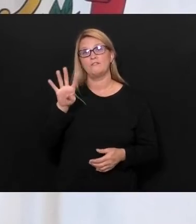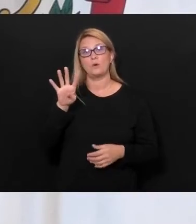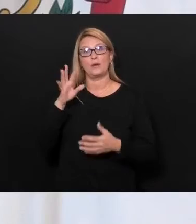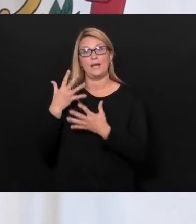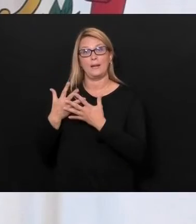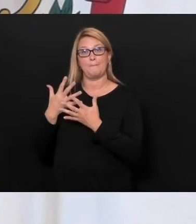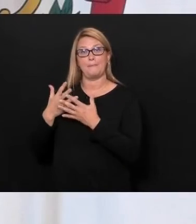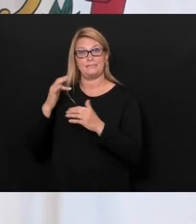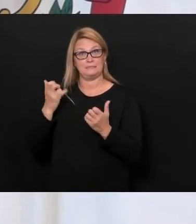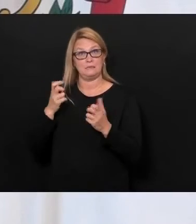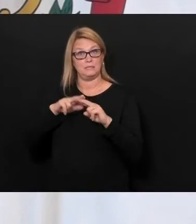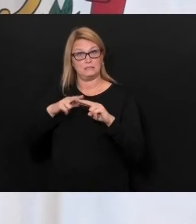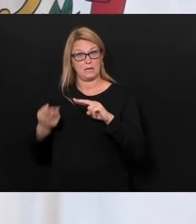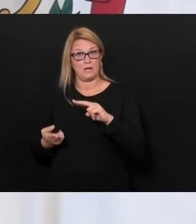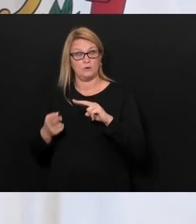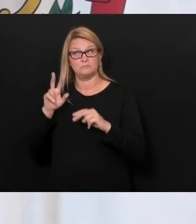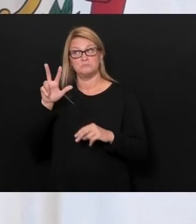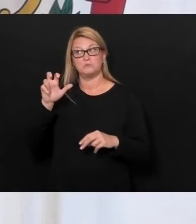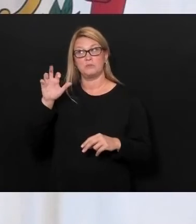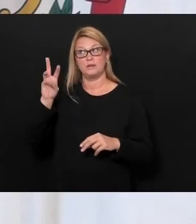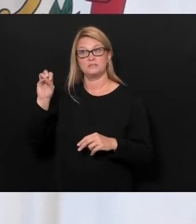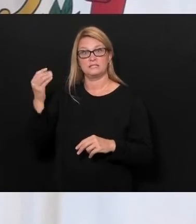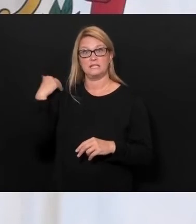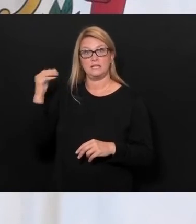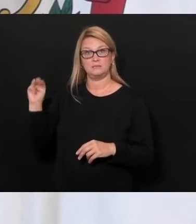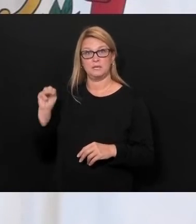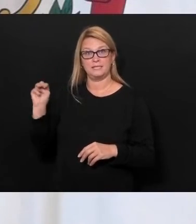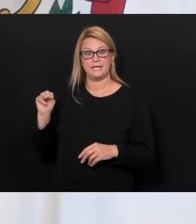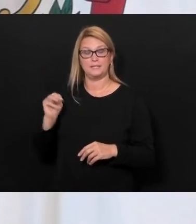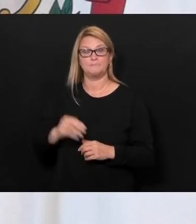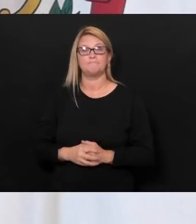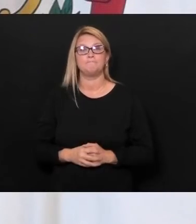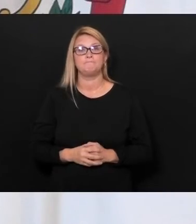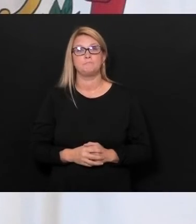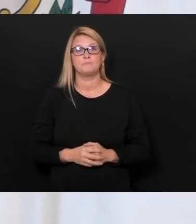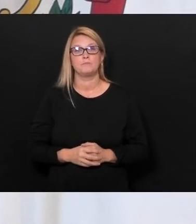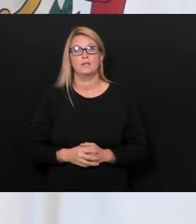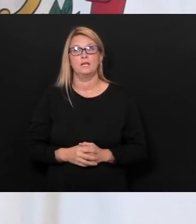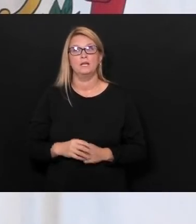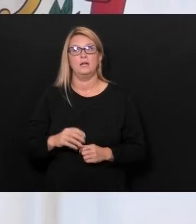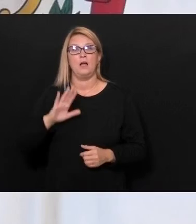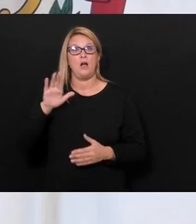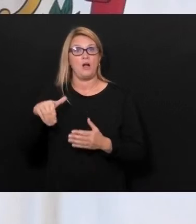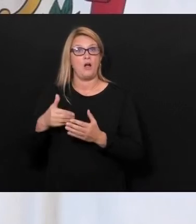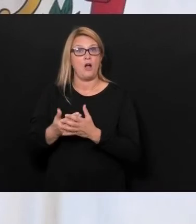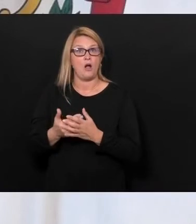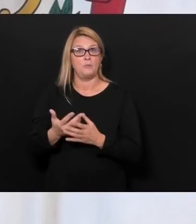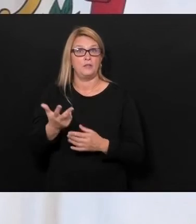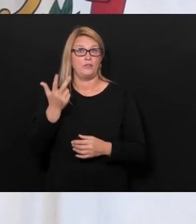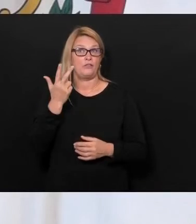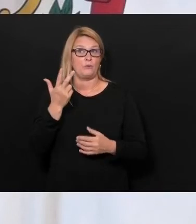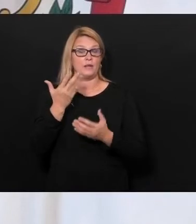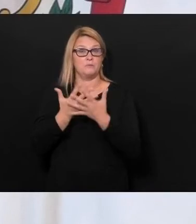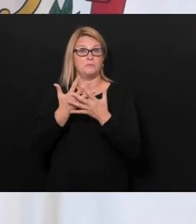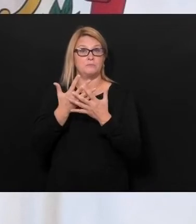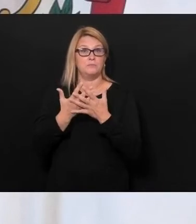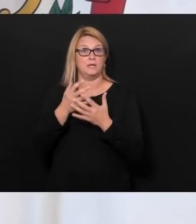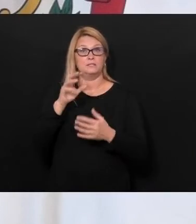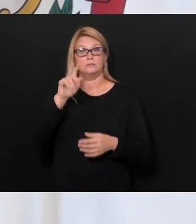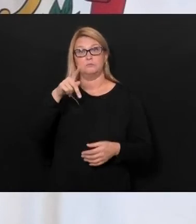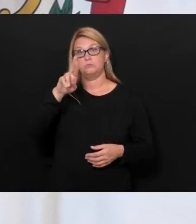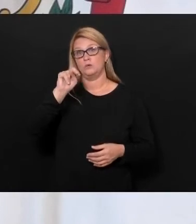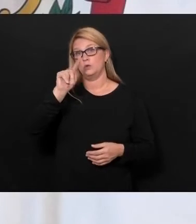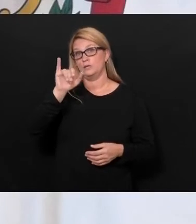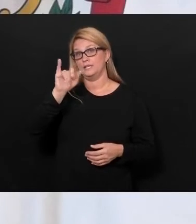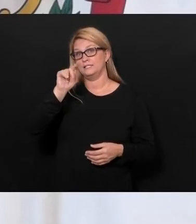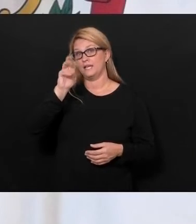That's down a little bit from 360 on Monday. You know, all but 3 of the positive inmates at Prunytown have now